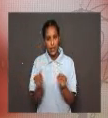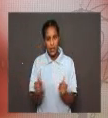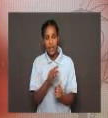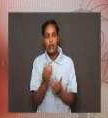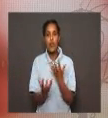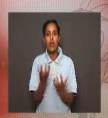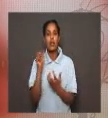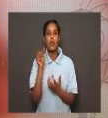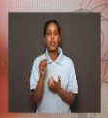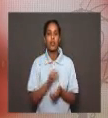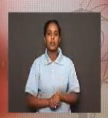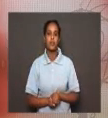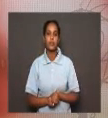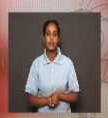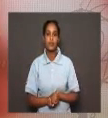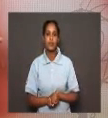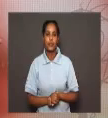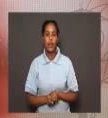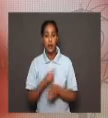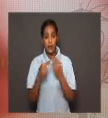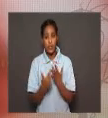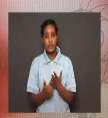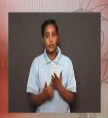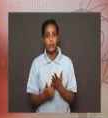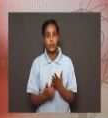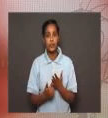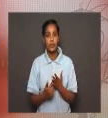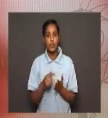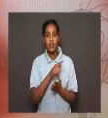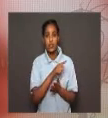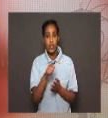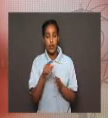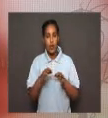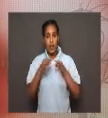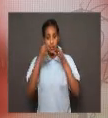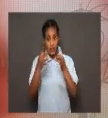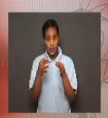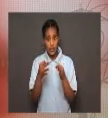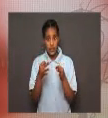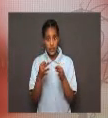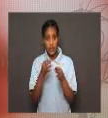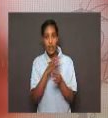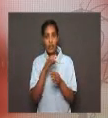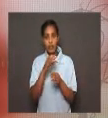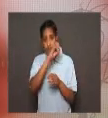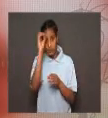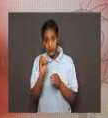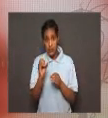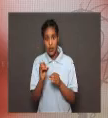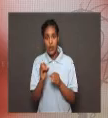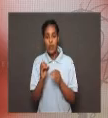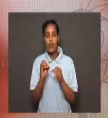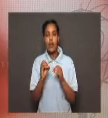and boiling points. However, their conductivity and their degree of